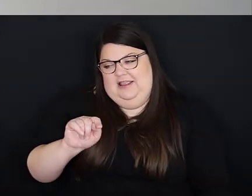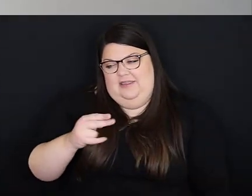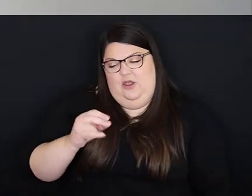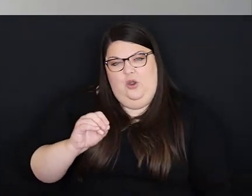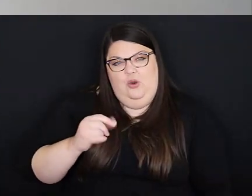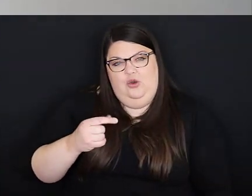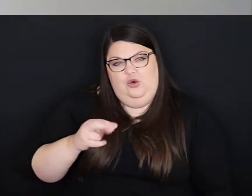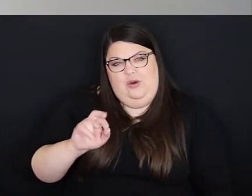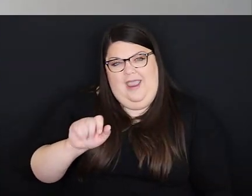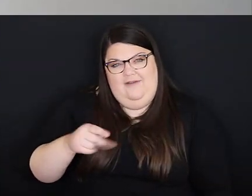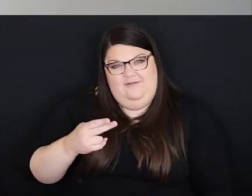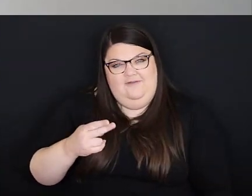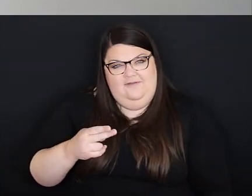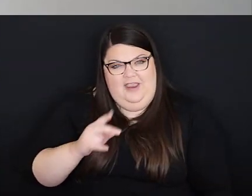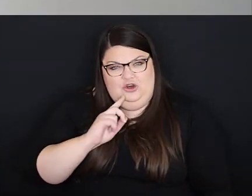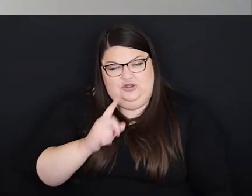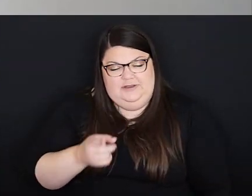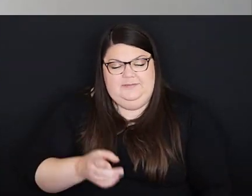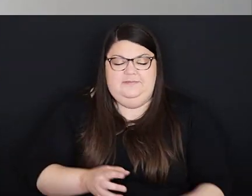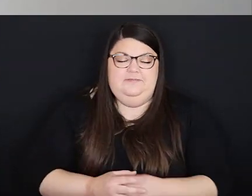actually.